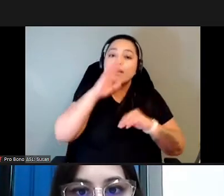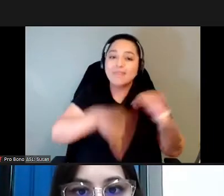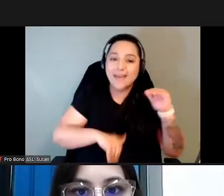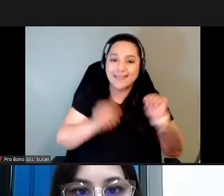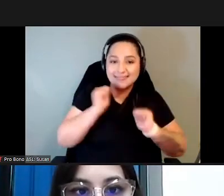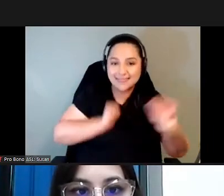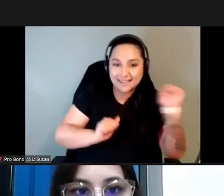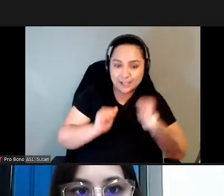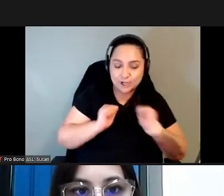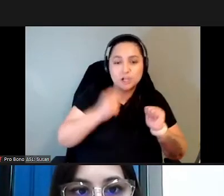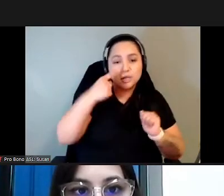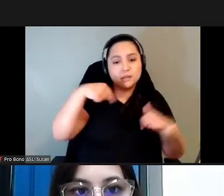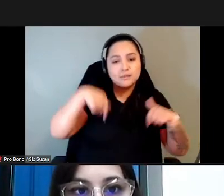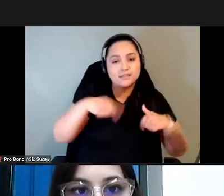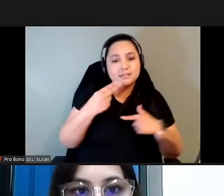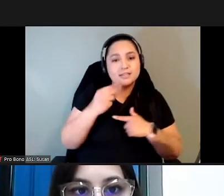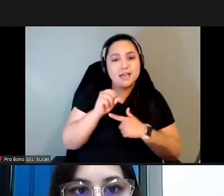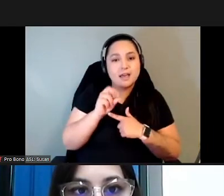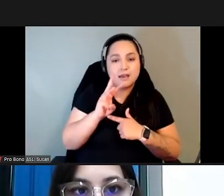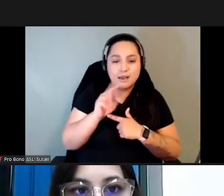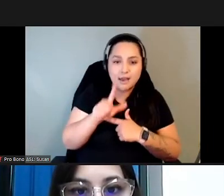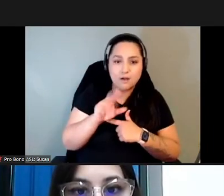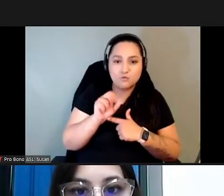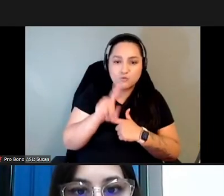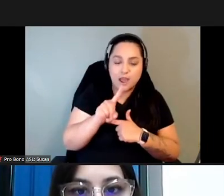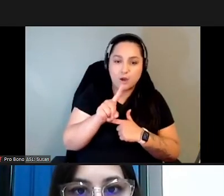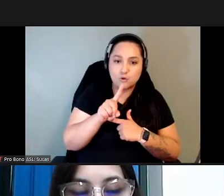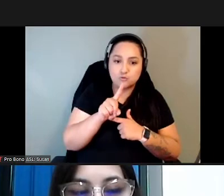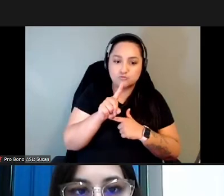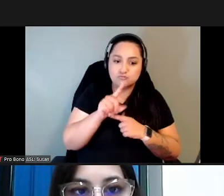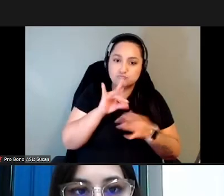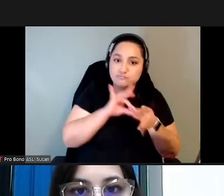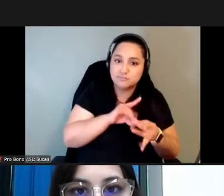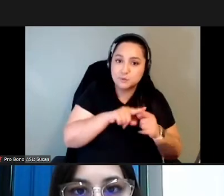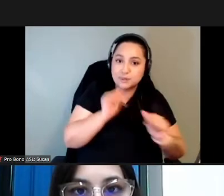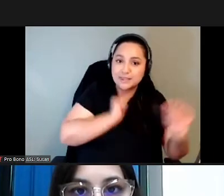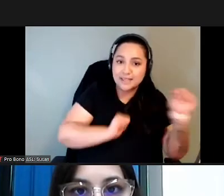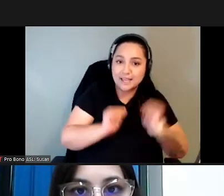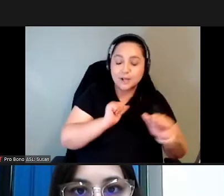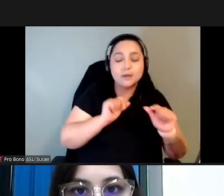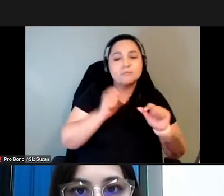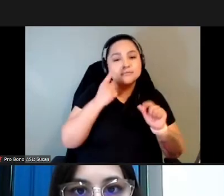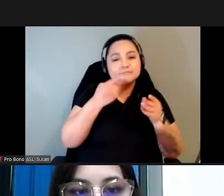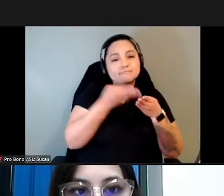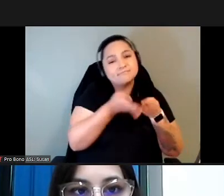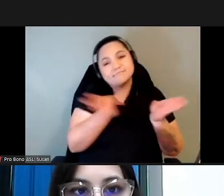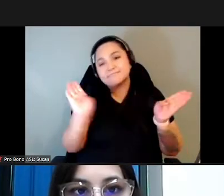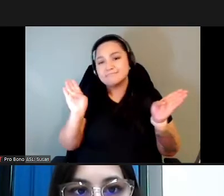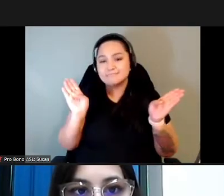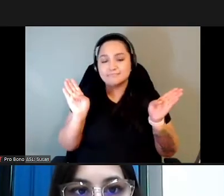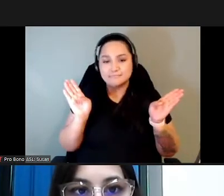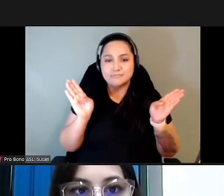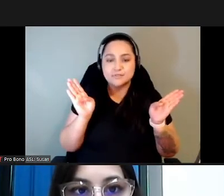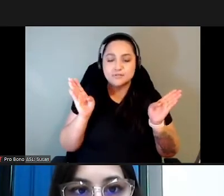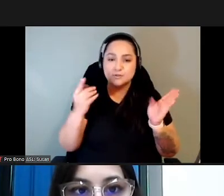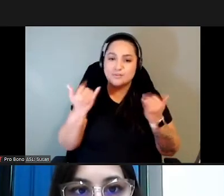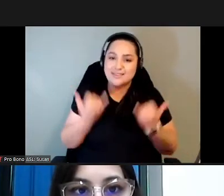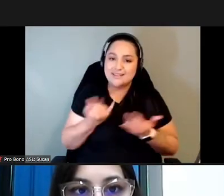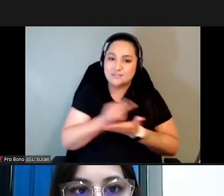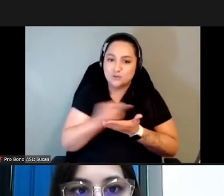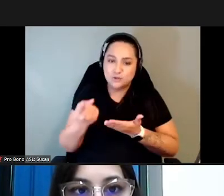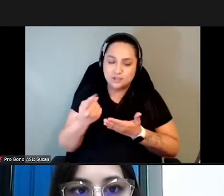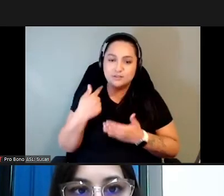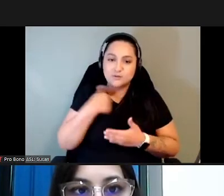a theater commons, but beyond the theater, and even beyond the notion of commoning, which even though that's what we're exploring this week, this